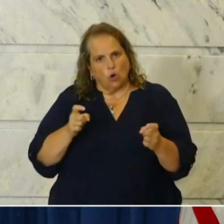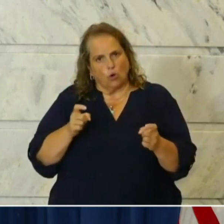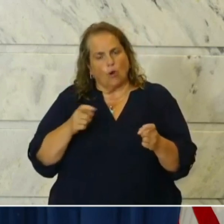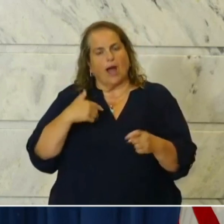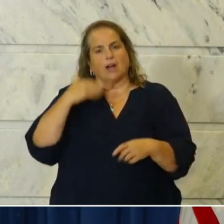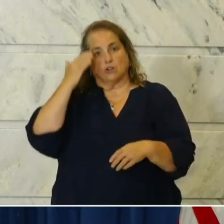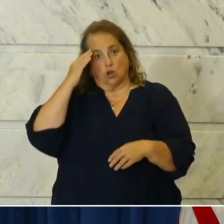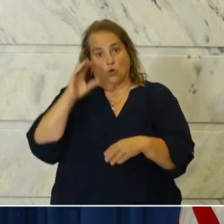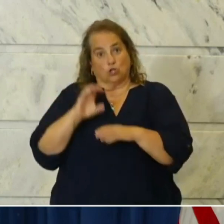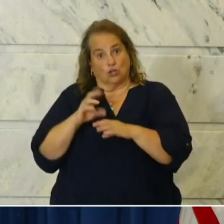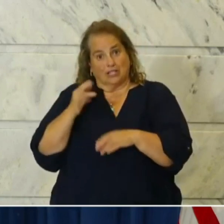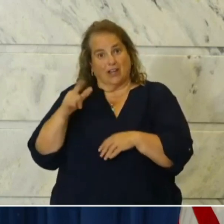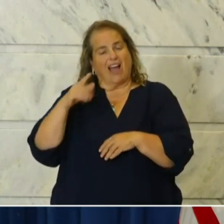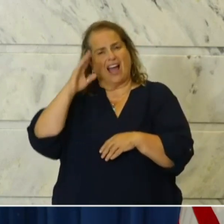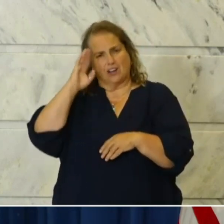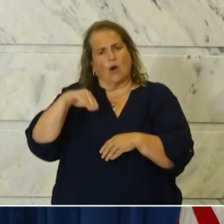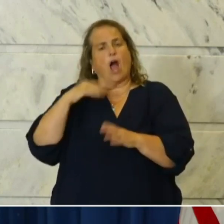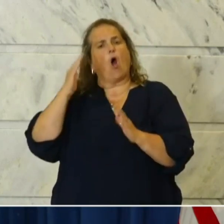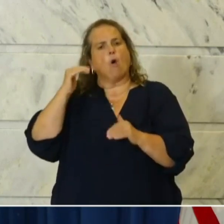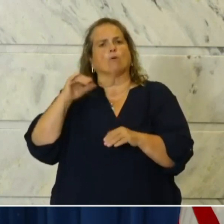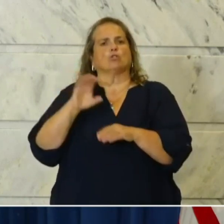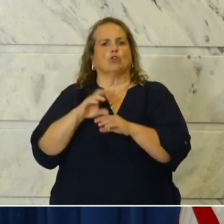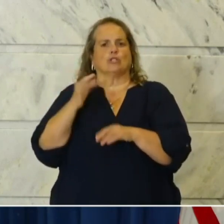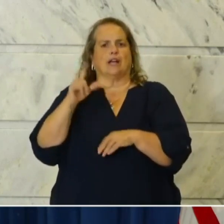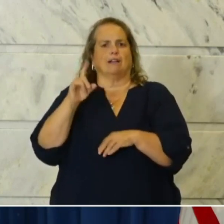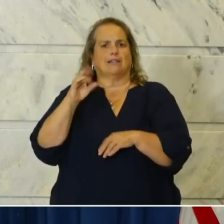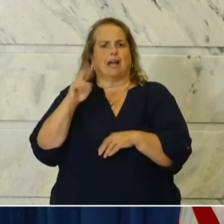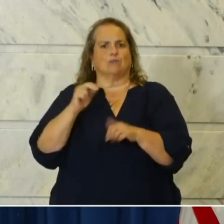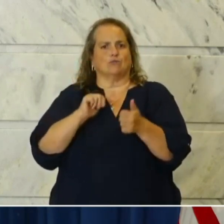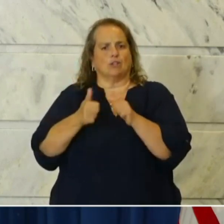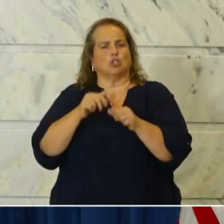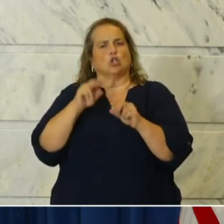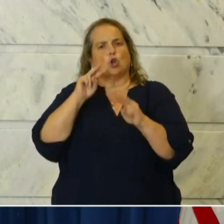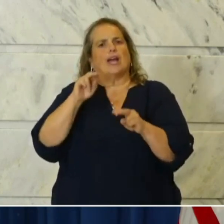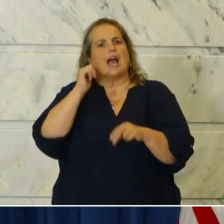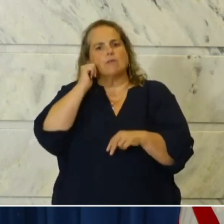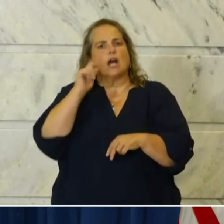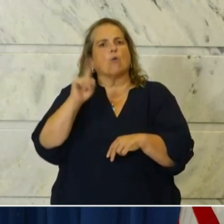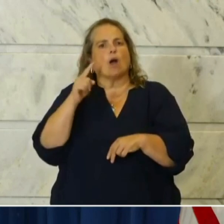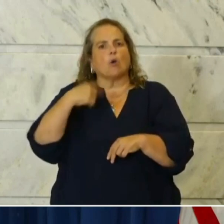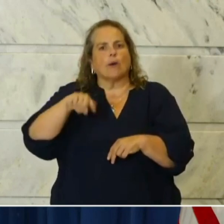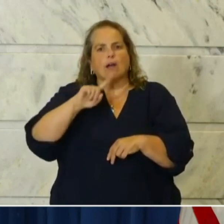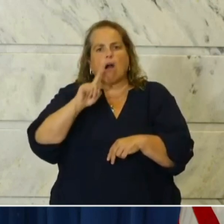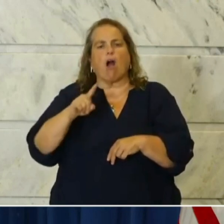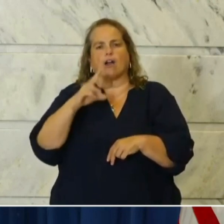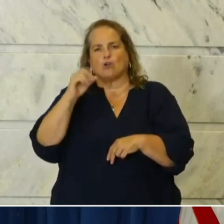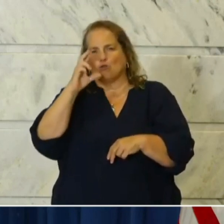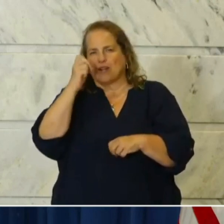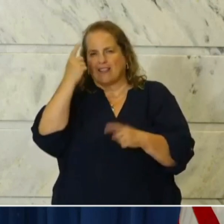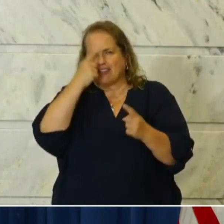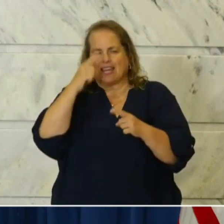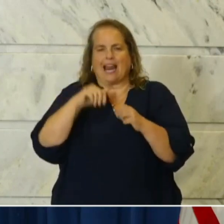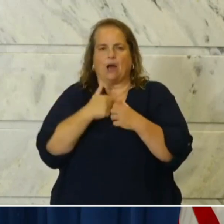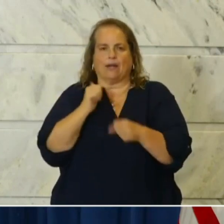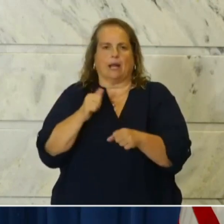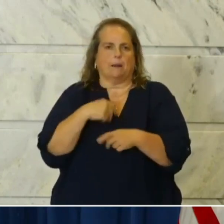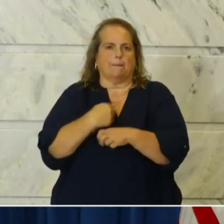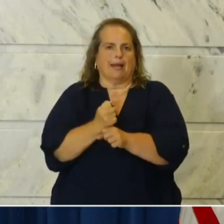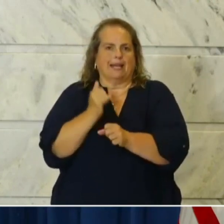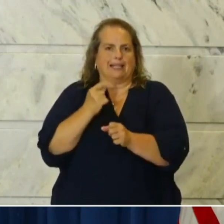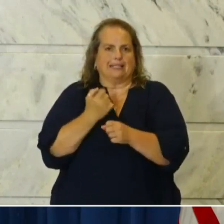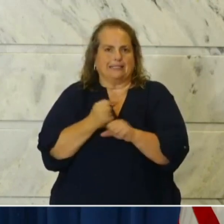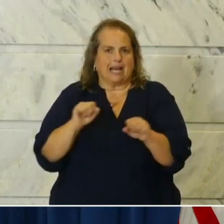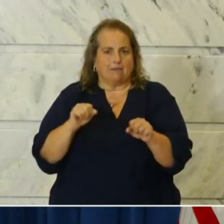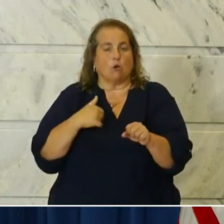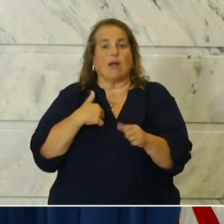Churchill, or I hope Churchill, is looking every day at where we are and rethinking on how they can make it safer. Again, we've got some